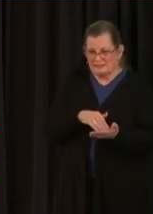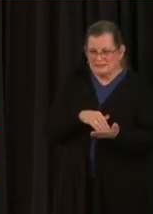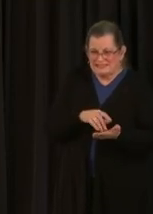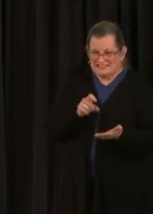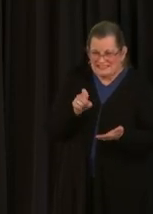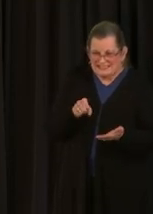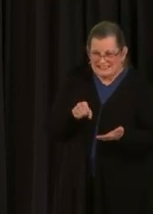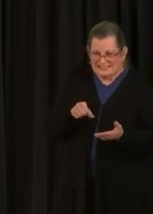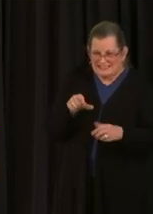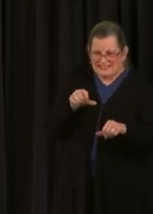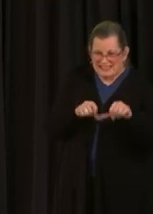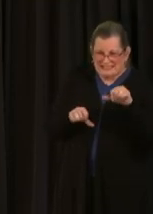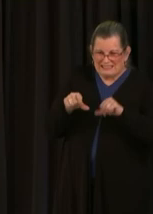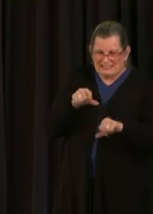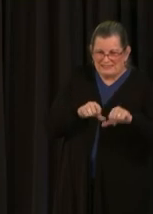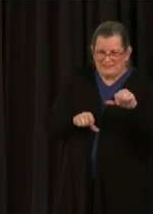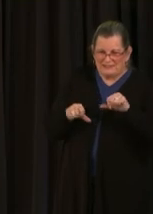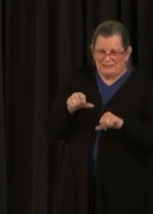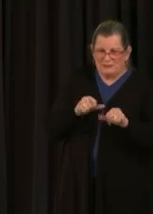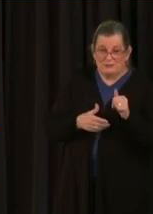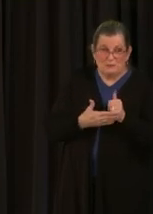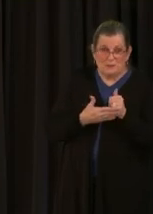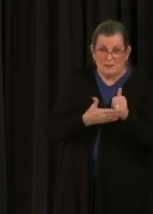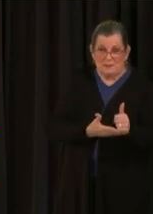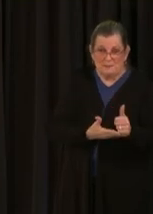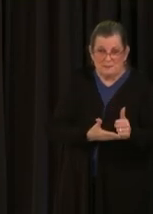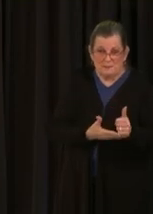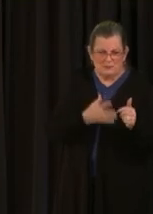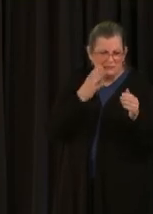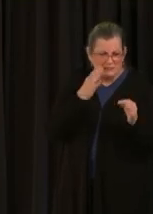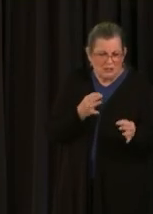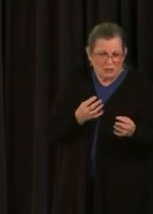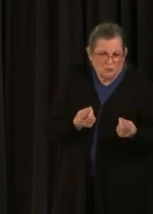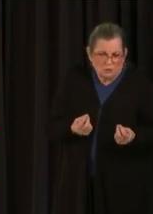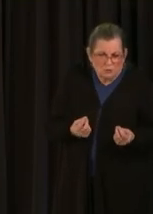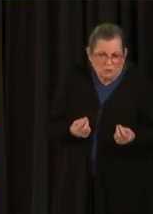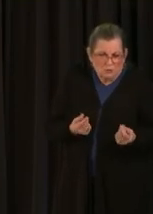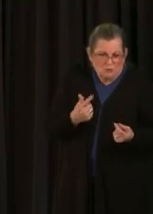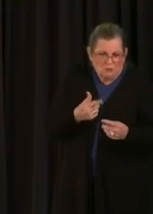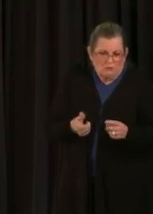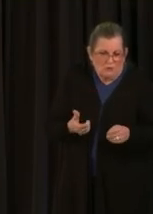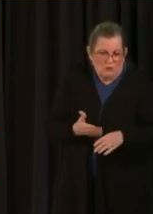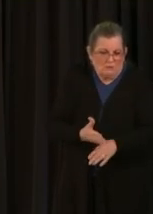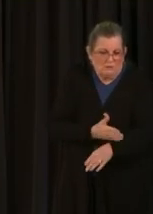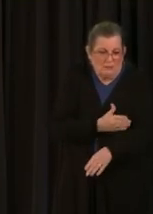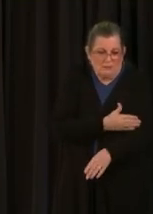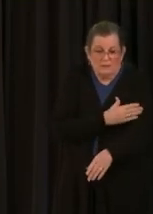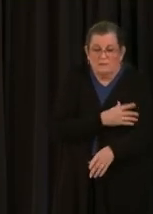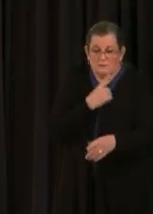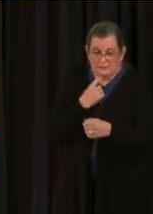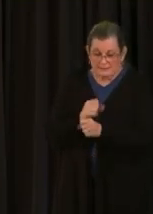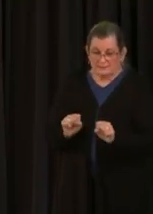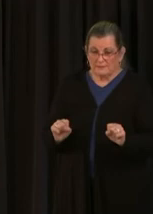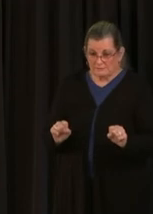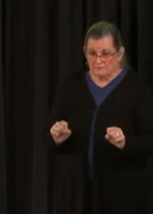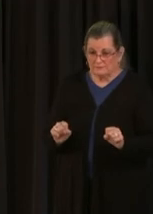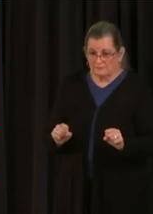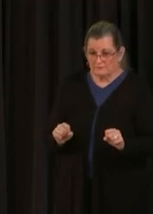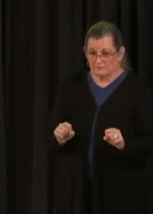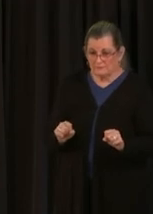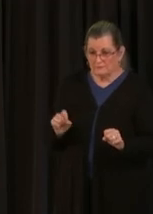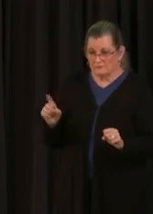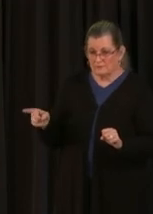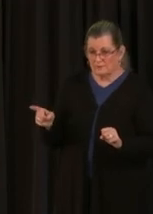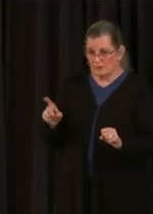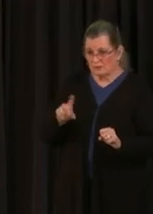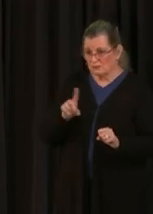into rotation until it has been thoroughly sterilized. Thank you. And our final question of the